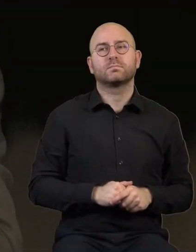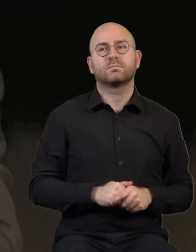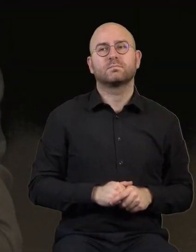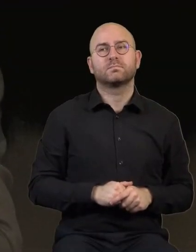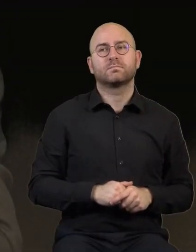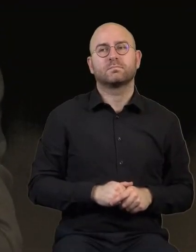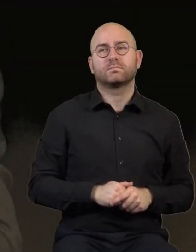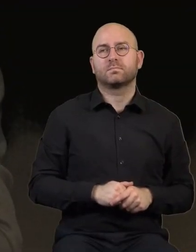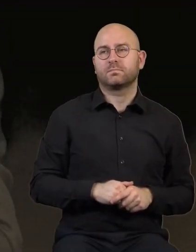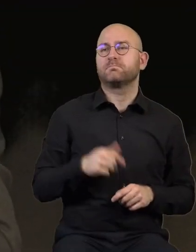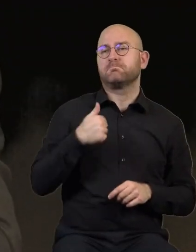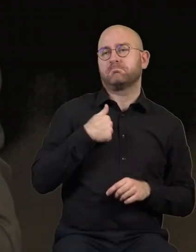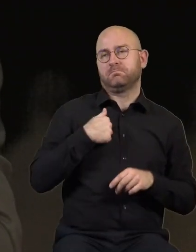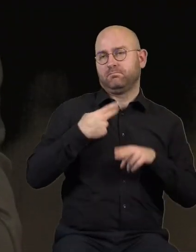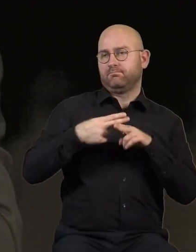we've been covering advisory